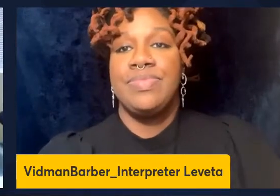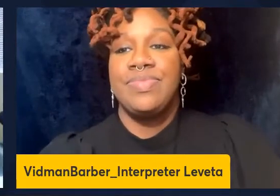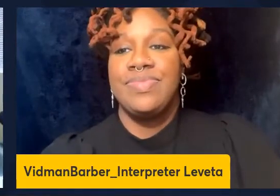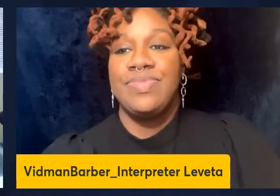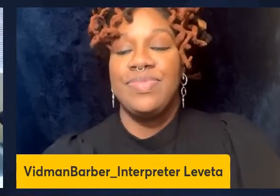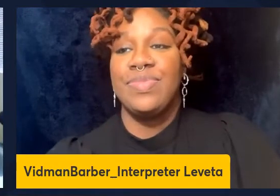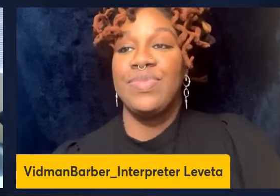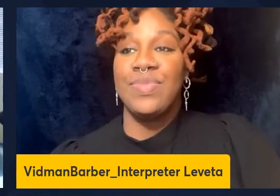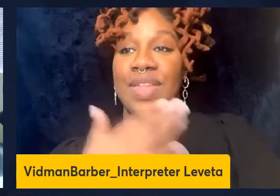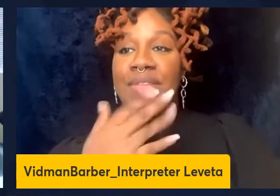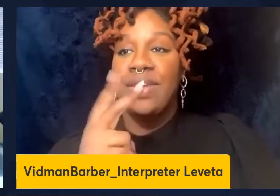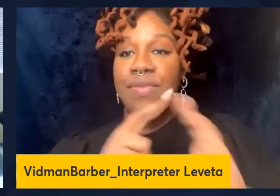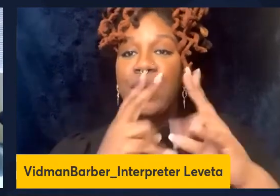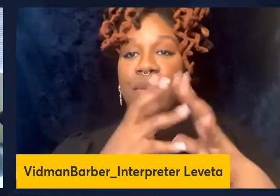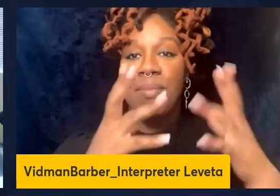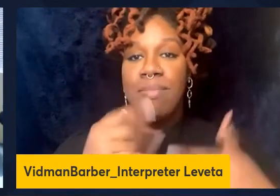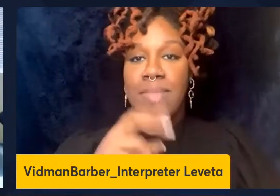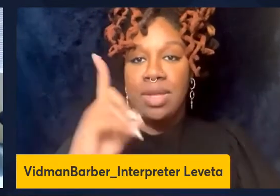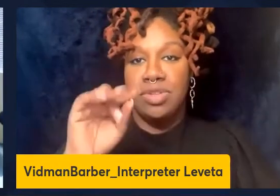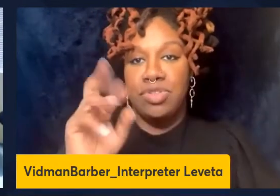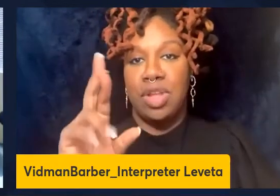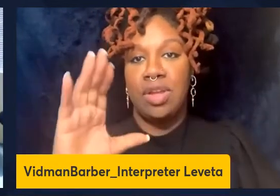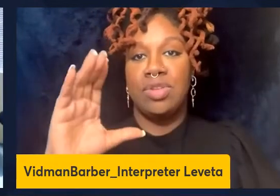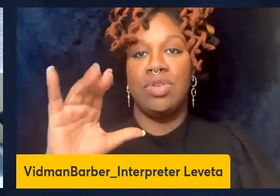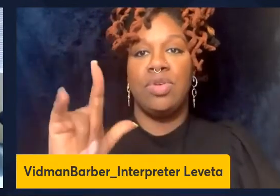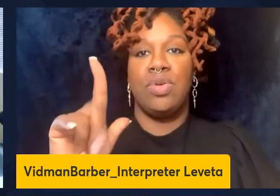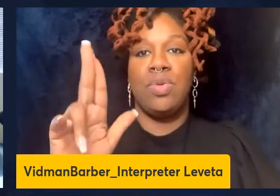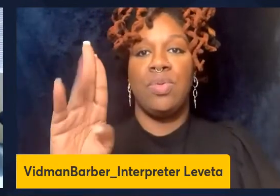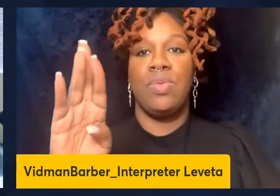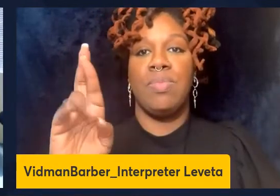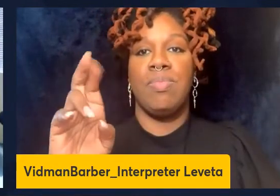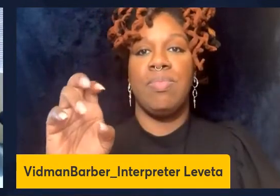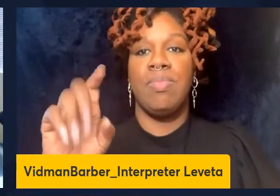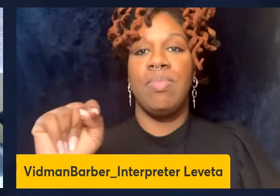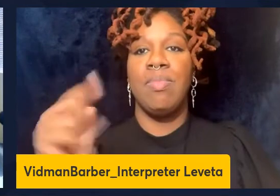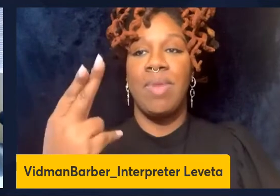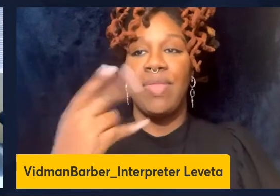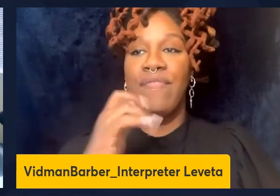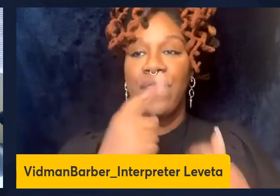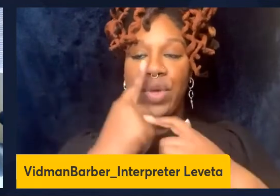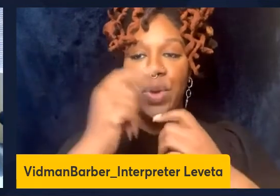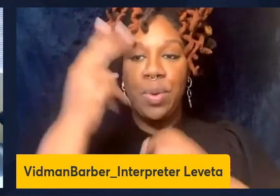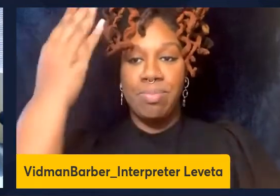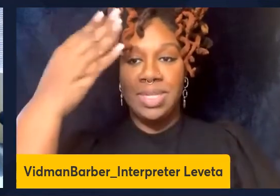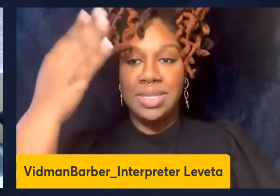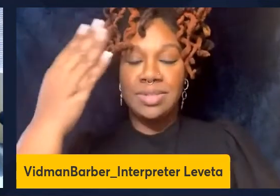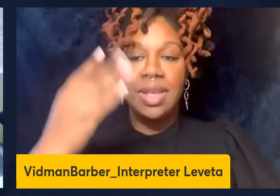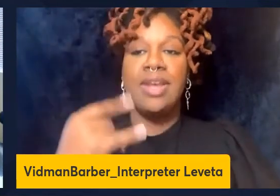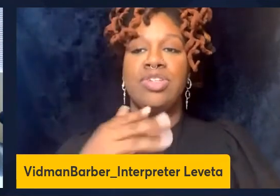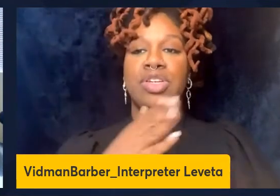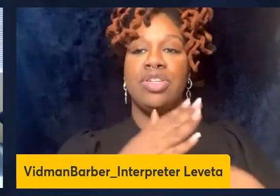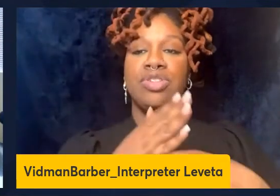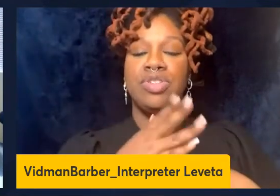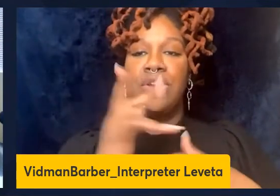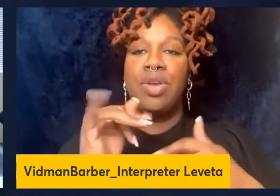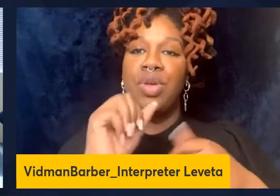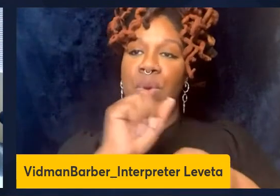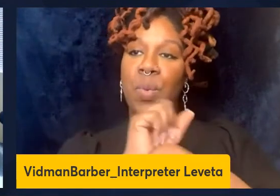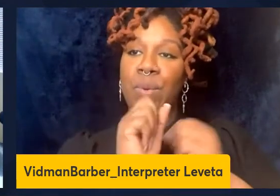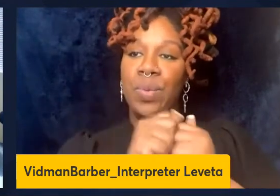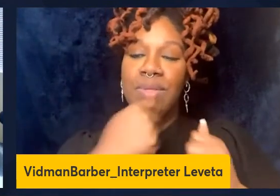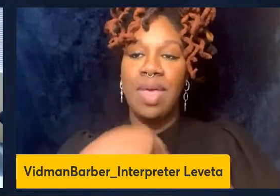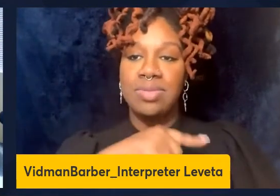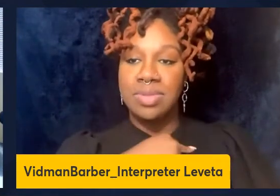Thank you very much, Dr. Culbreath, for your presentation. Thank you very much for sharing your work at Trico Laboratories with us.